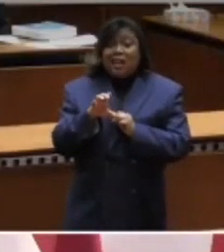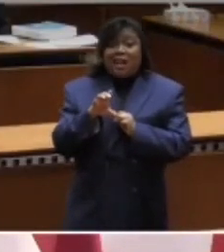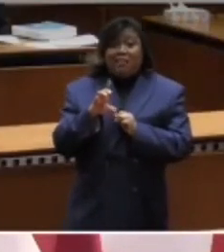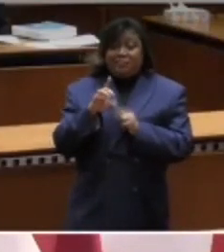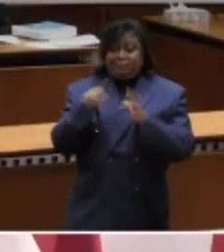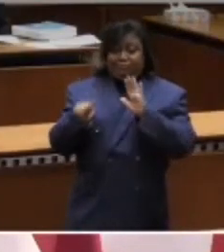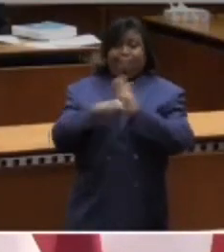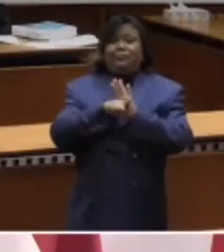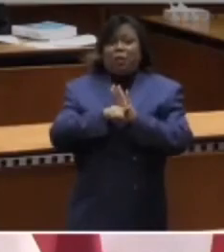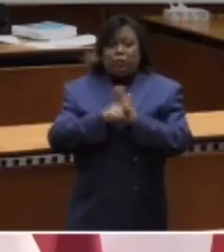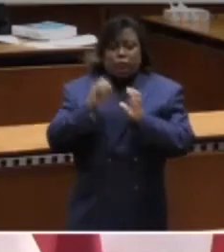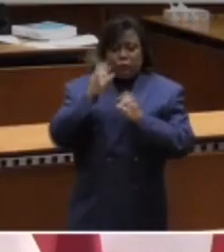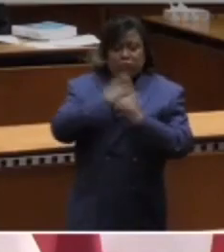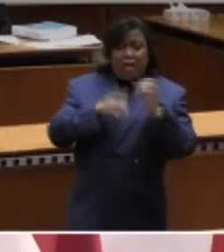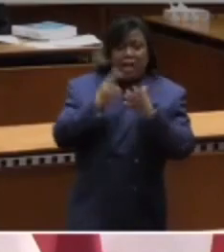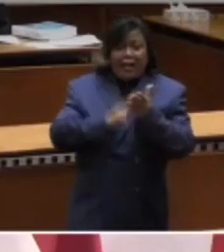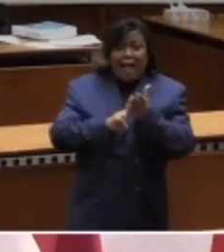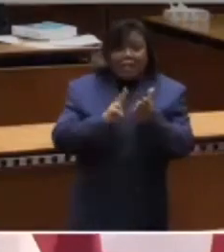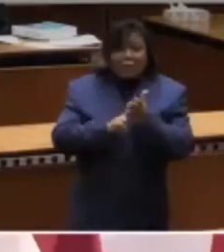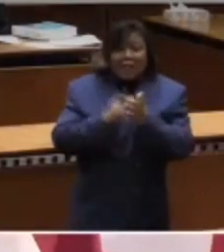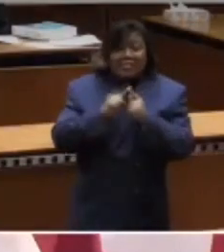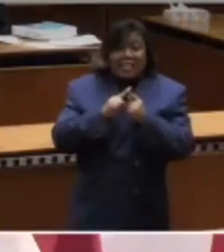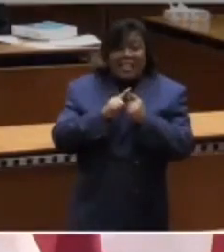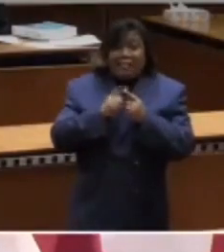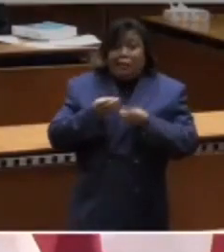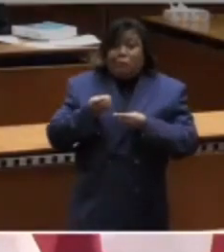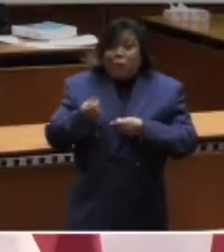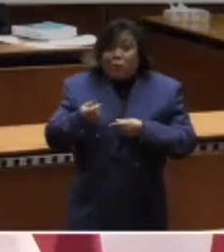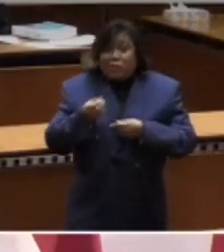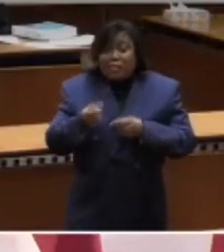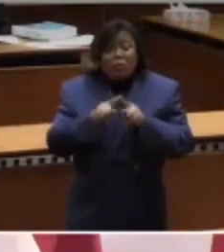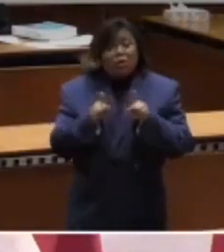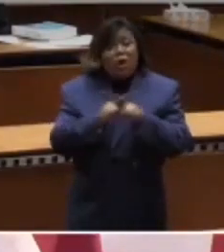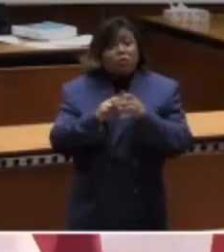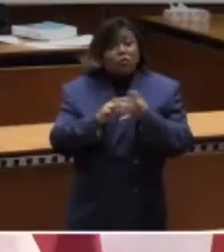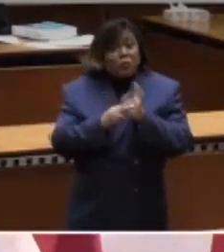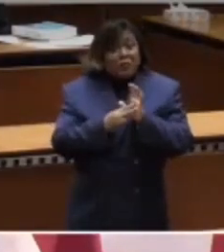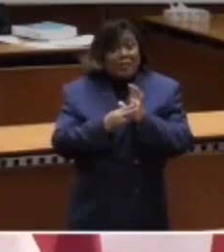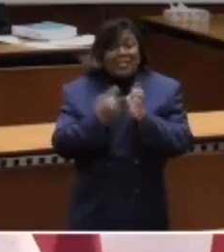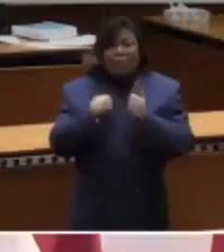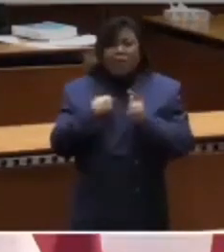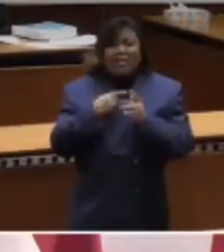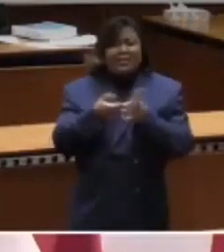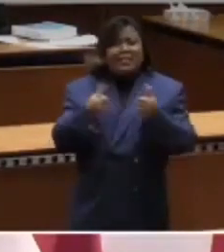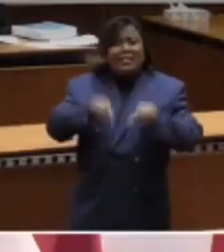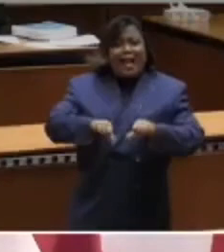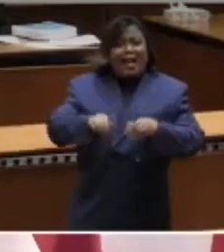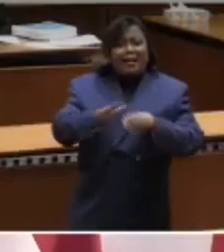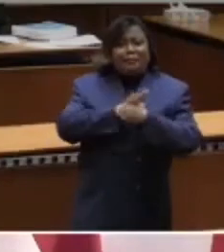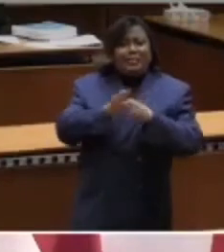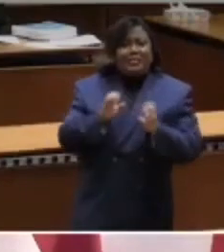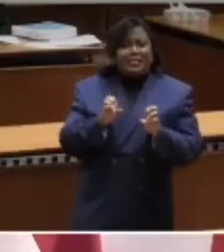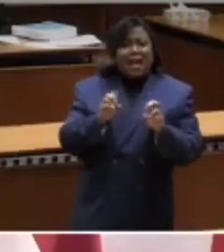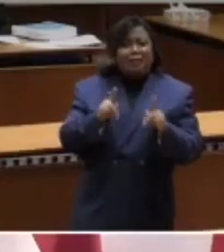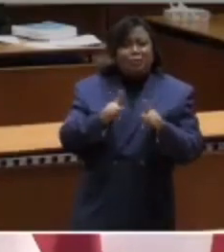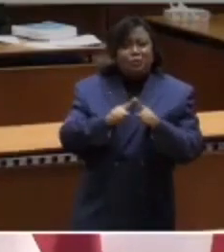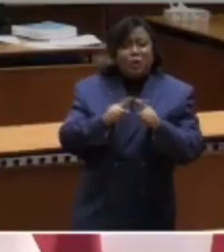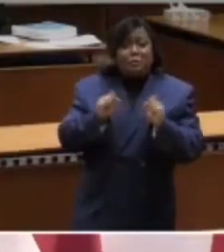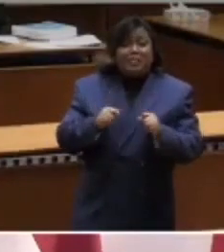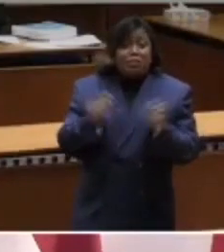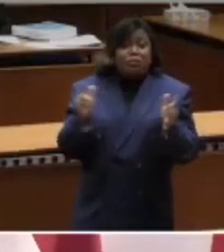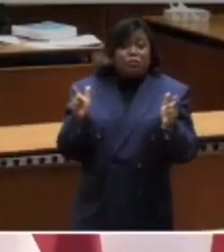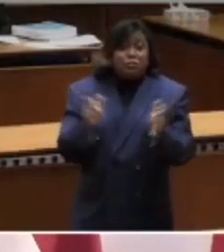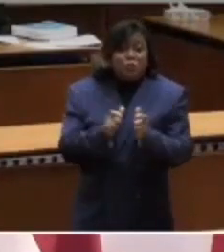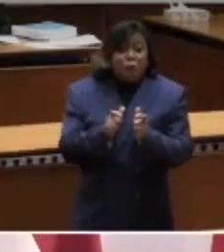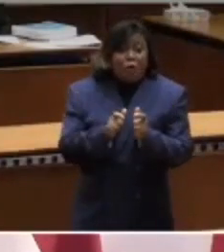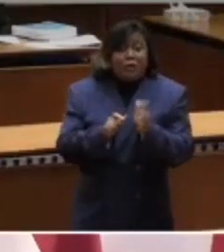facto sole source contracts in perpetuity, which also means that we are denying business opportunities to potential